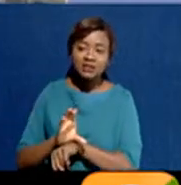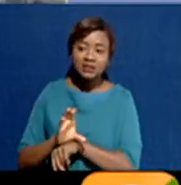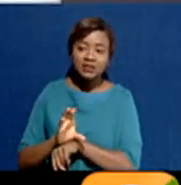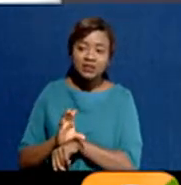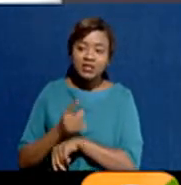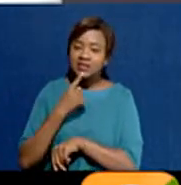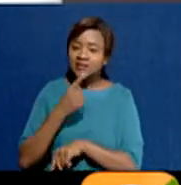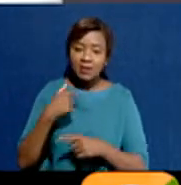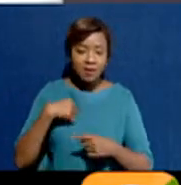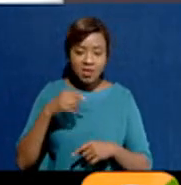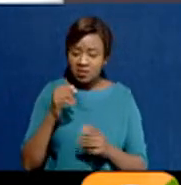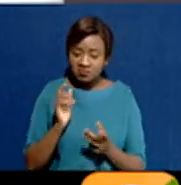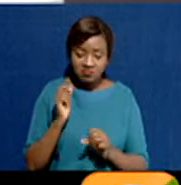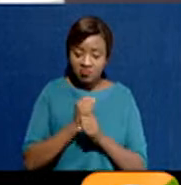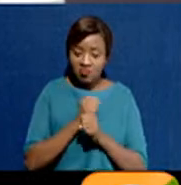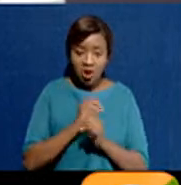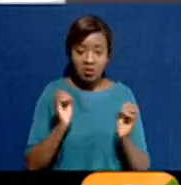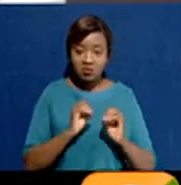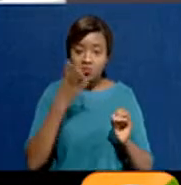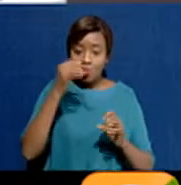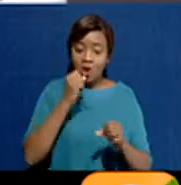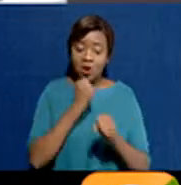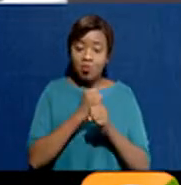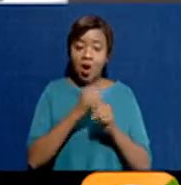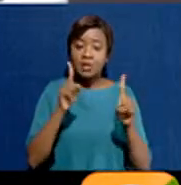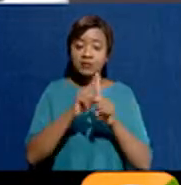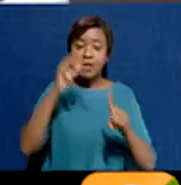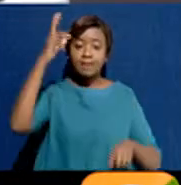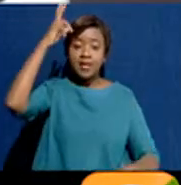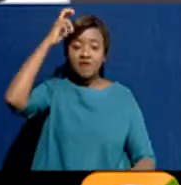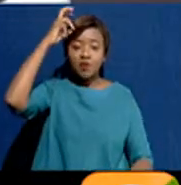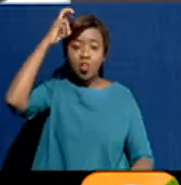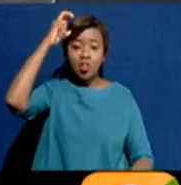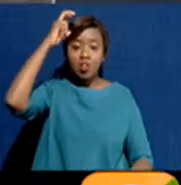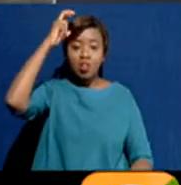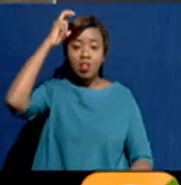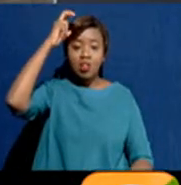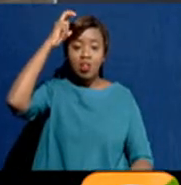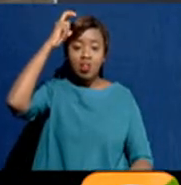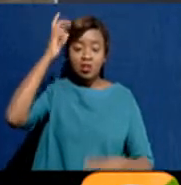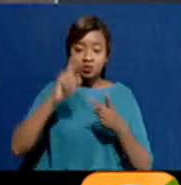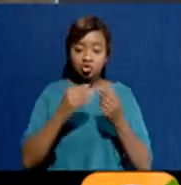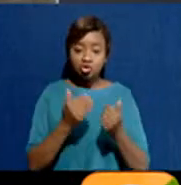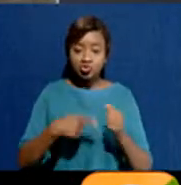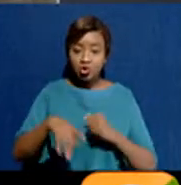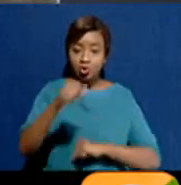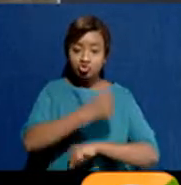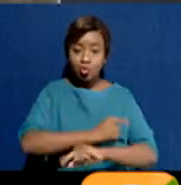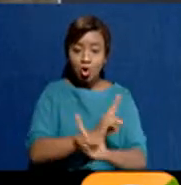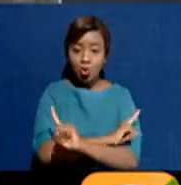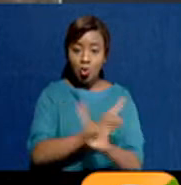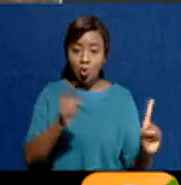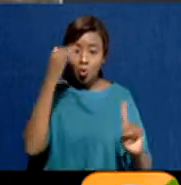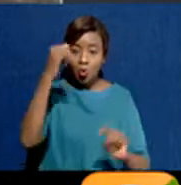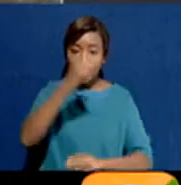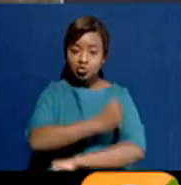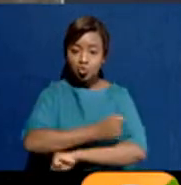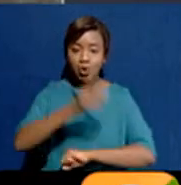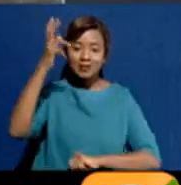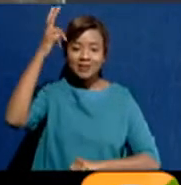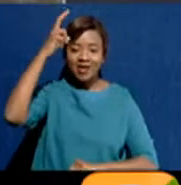can't go to work because working is demonic. His children can't go to school because schools are